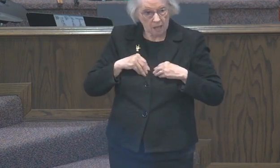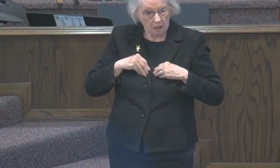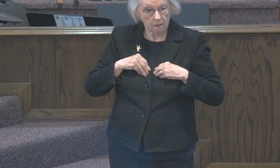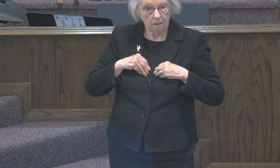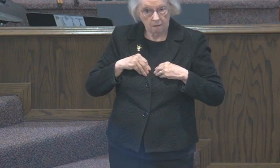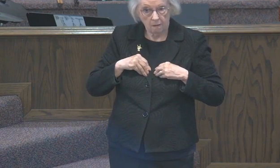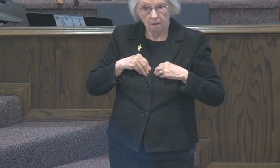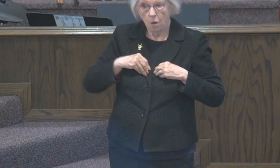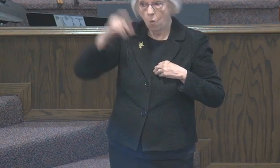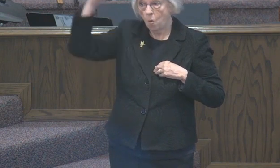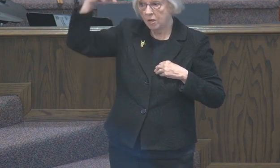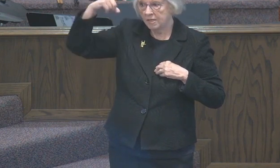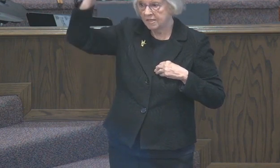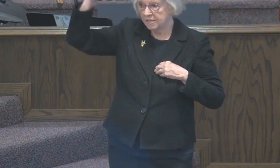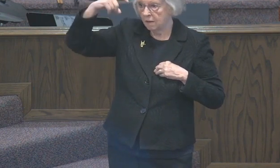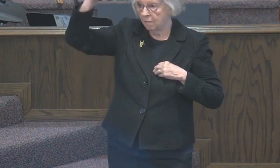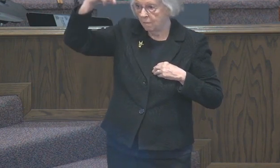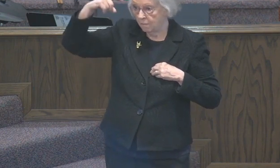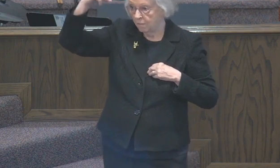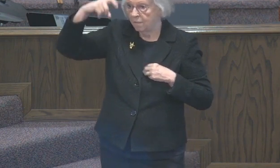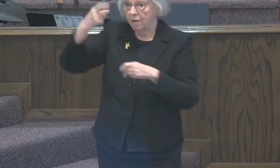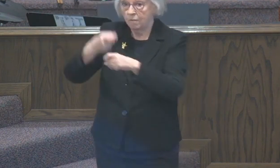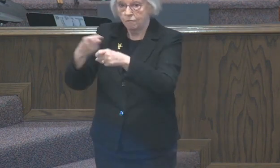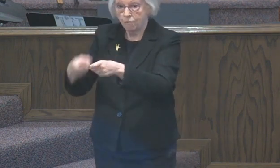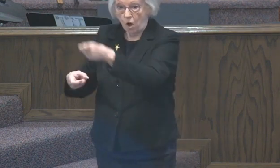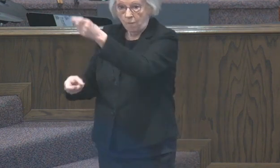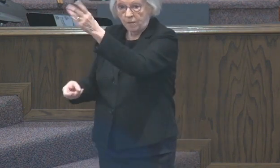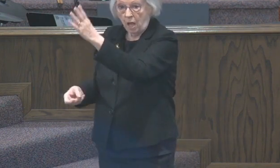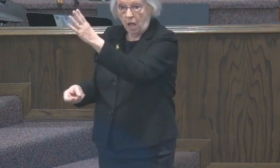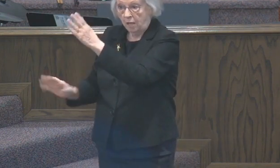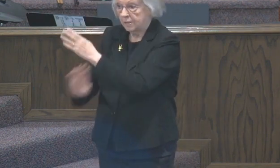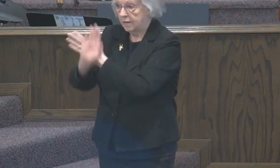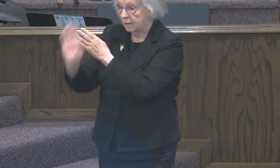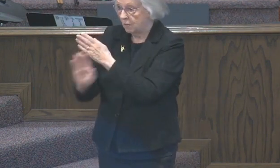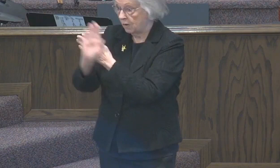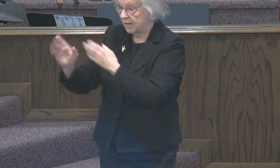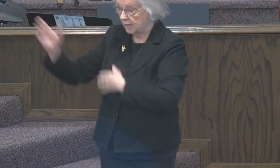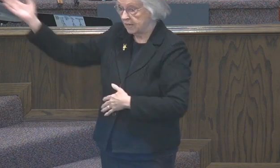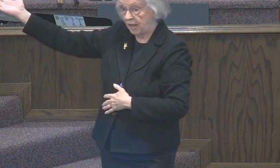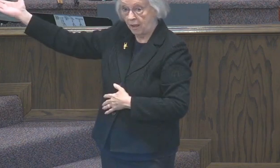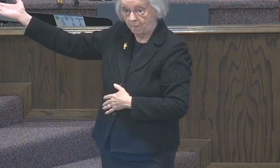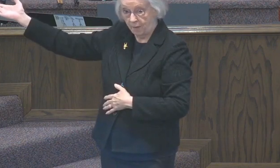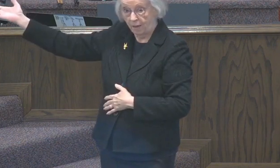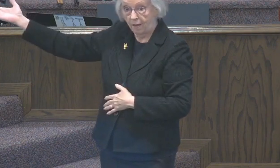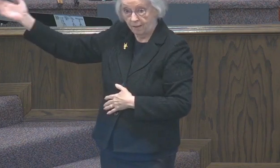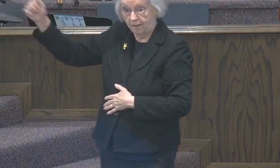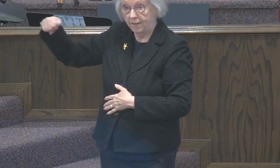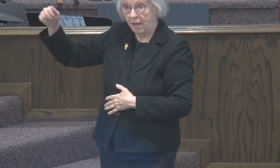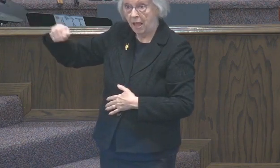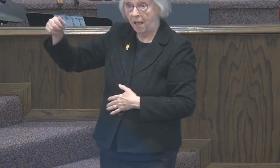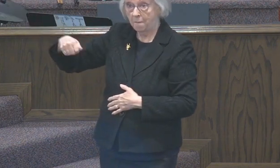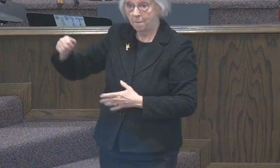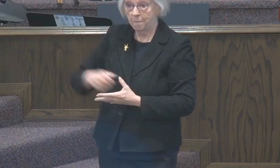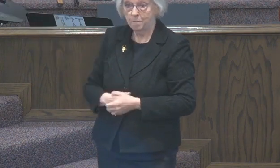discernment. And one of them points to this thing called, what it says is it's a power